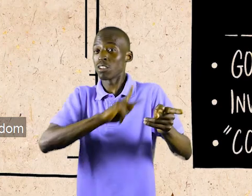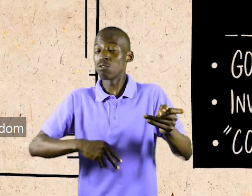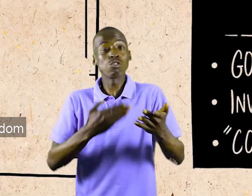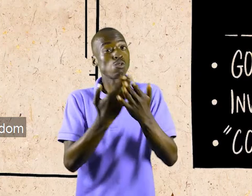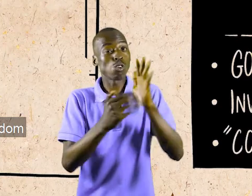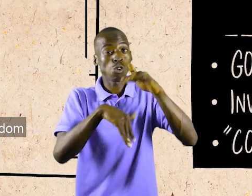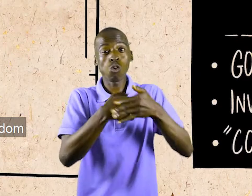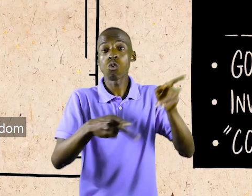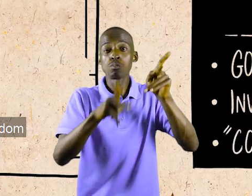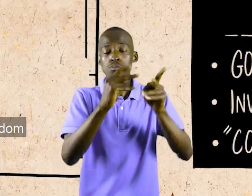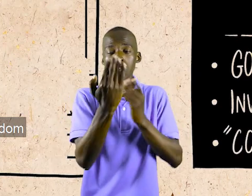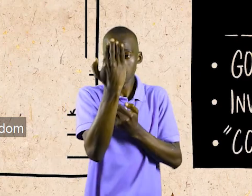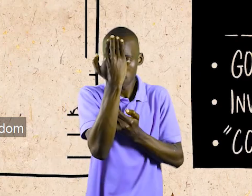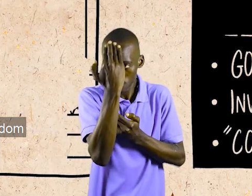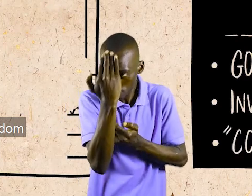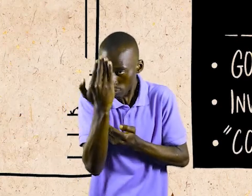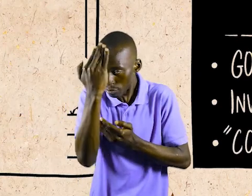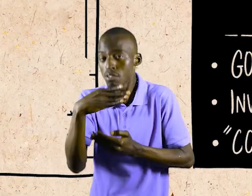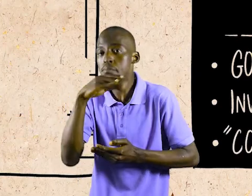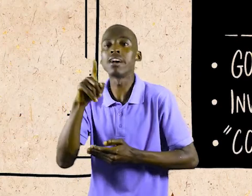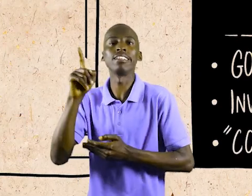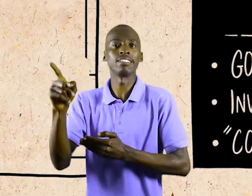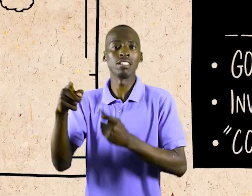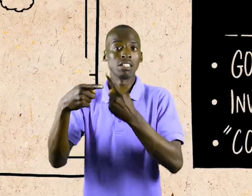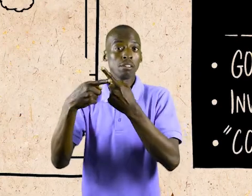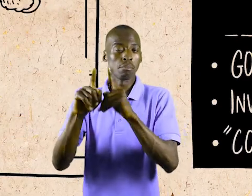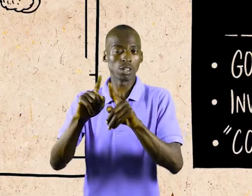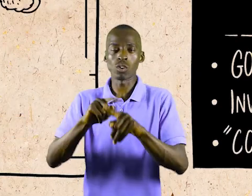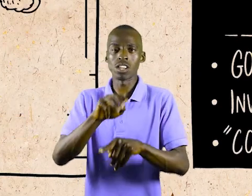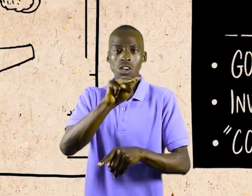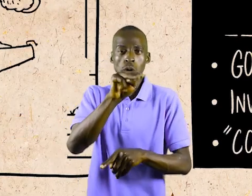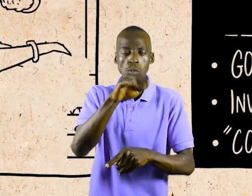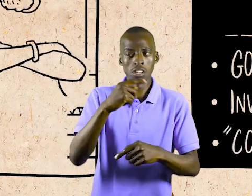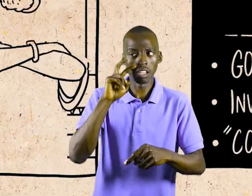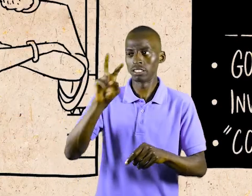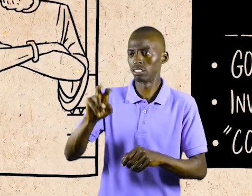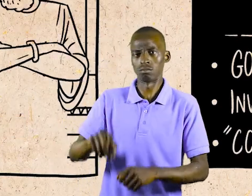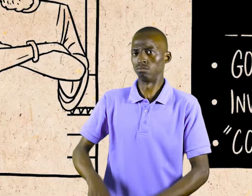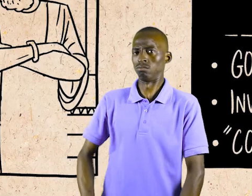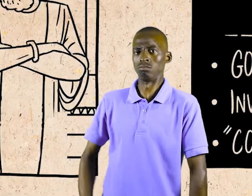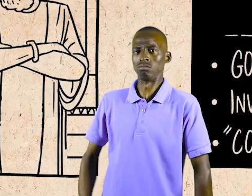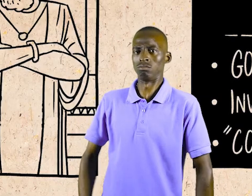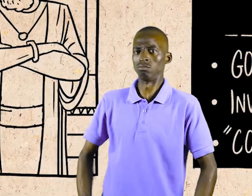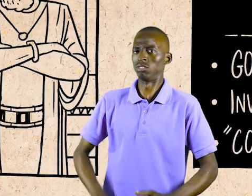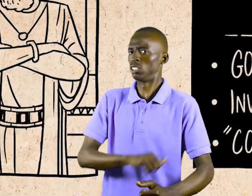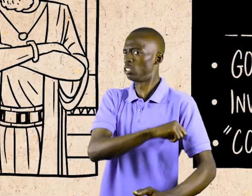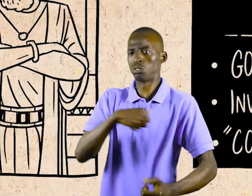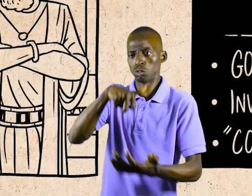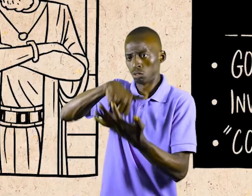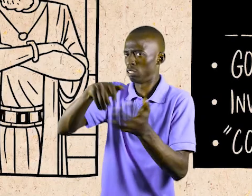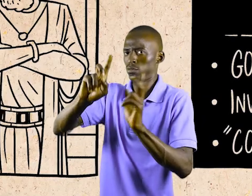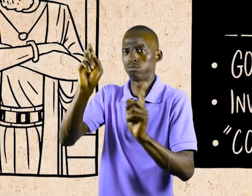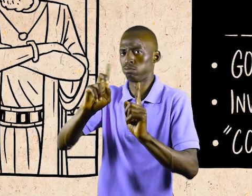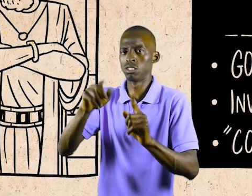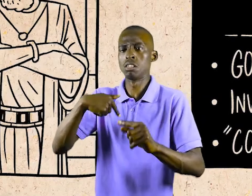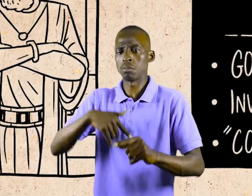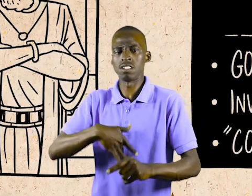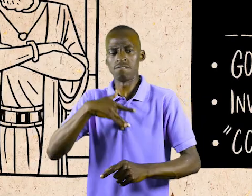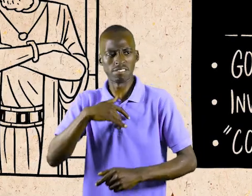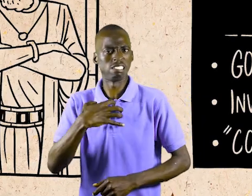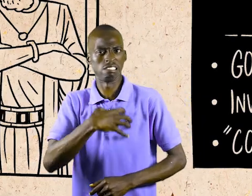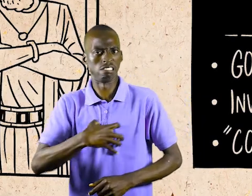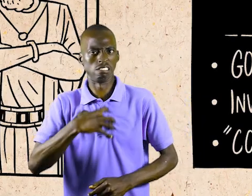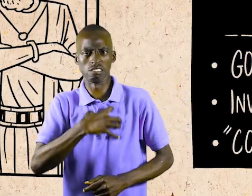demands that everybody kneel before Haman. Well, when Mordecai sees Haman, he refuses to kneel, which of course fills Haman